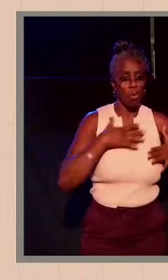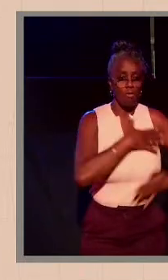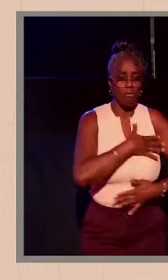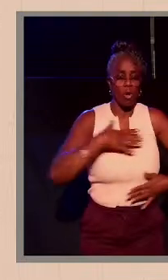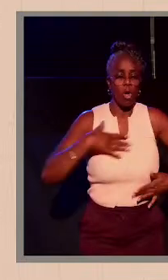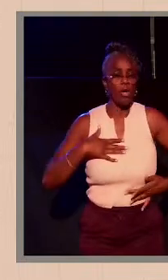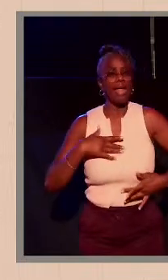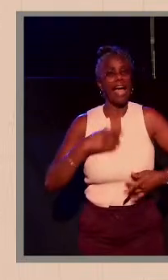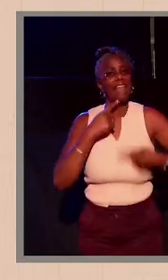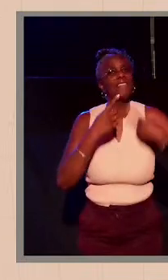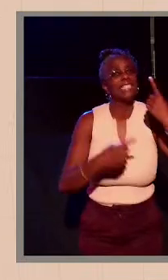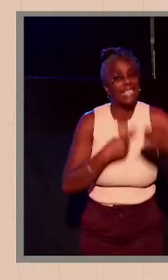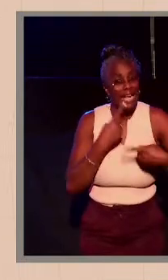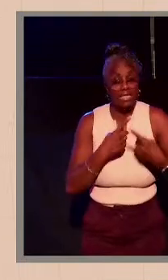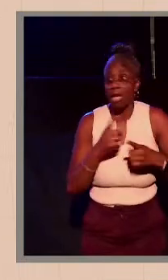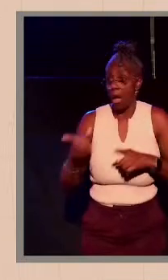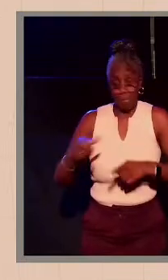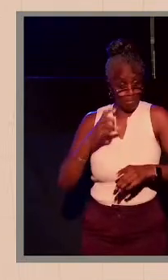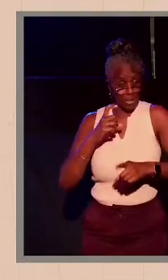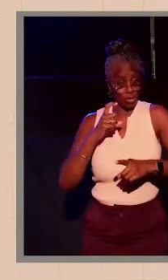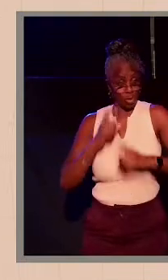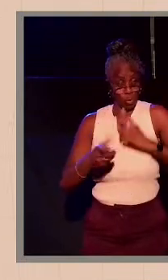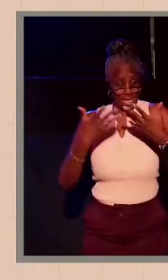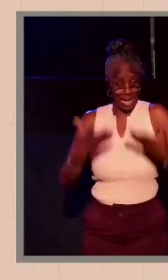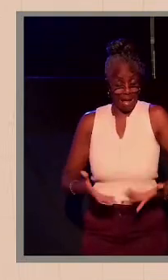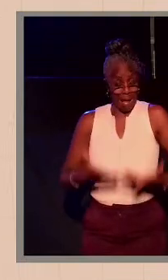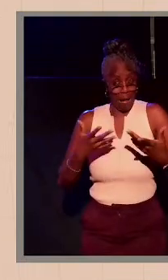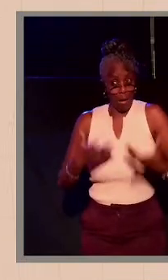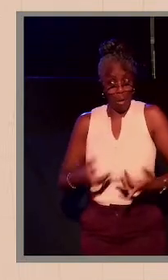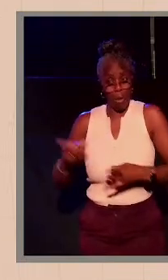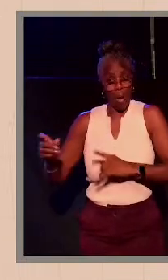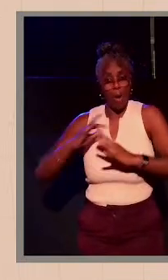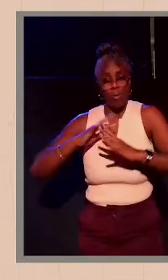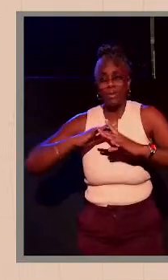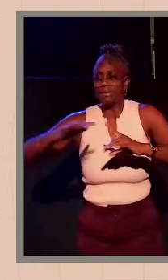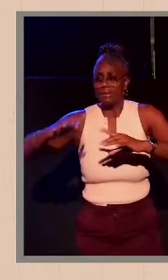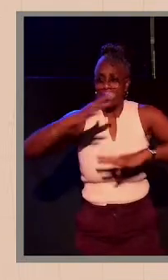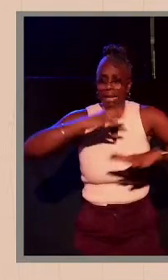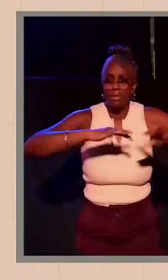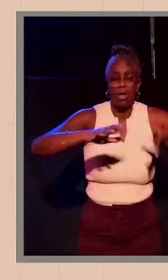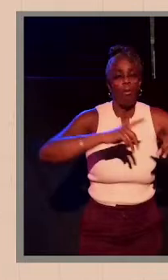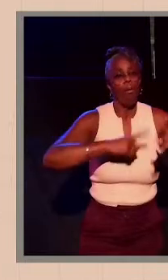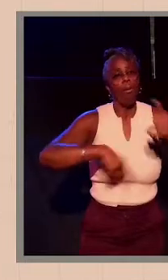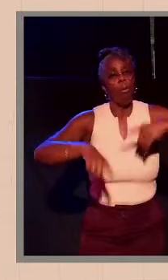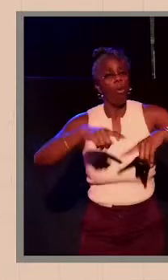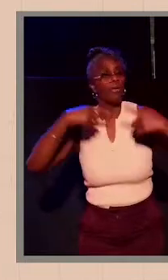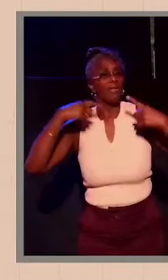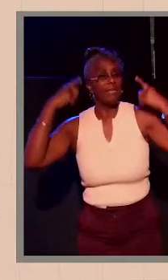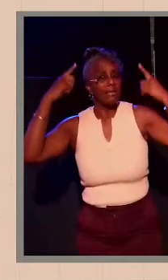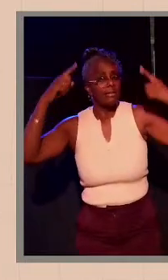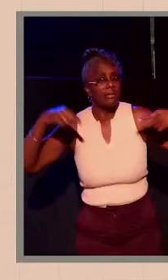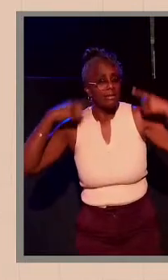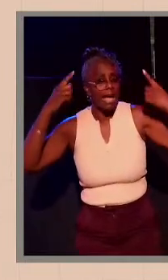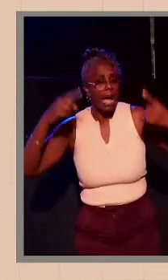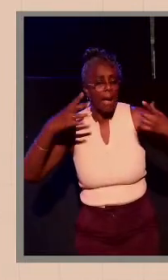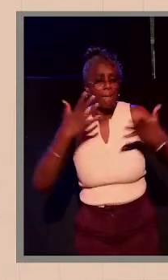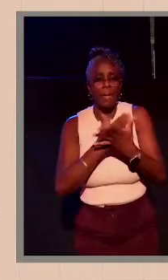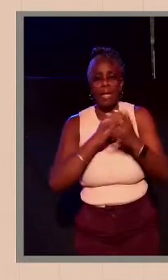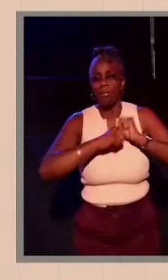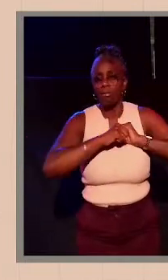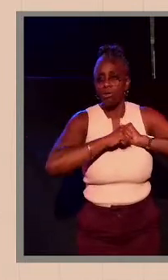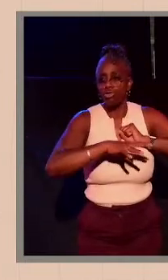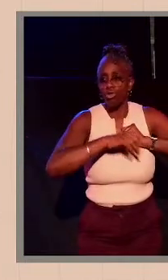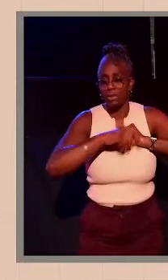the data I'm doing right now, it's sending here. All of the sound is produced